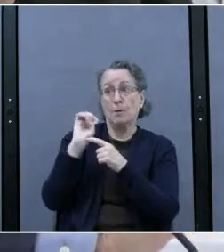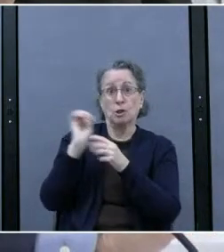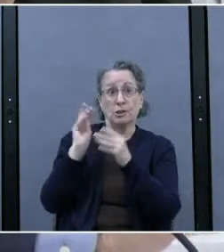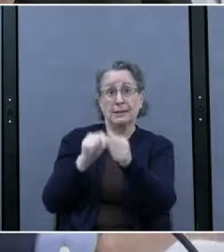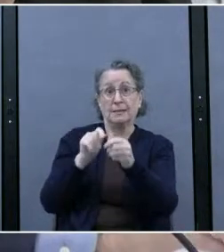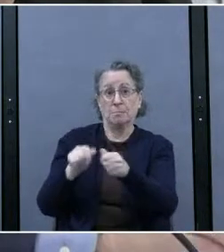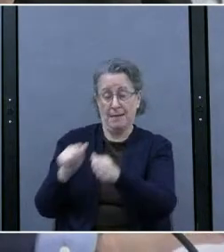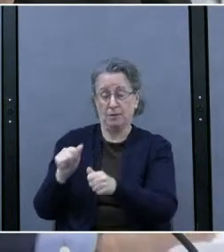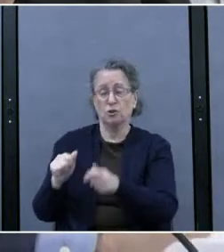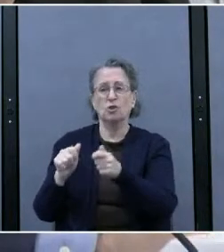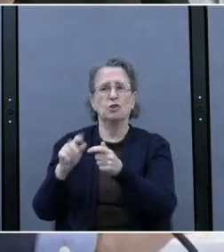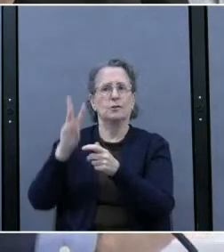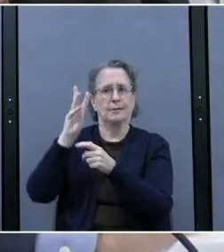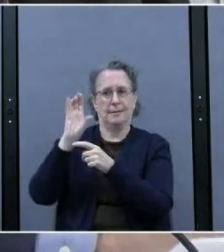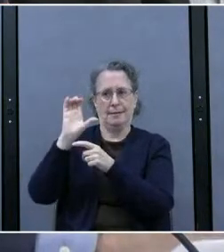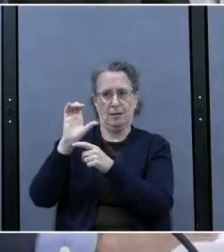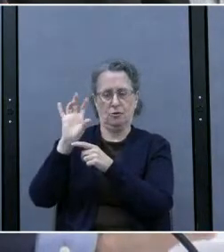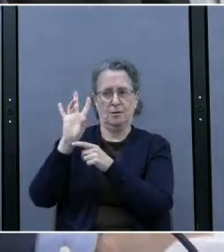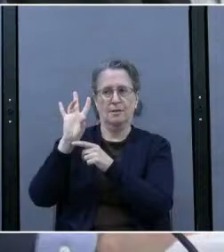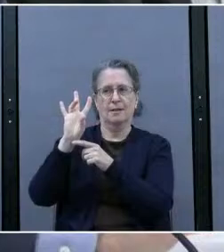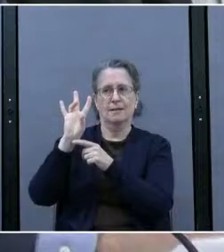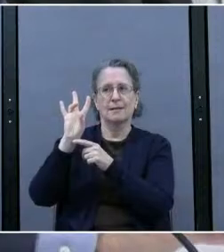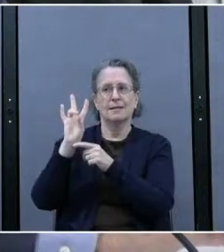That came to